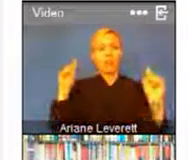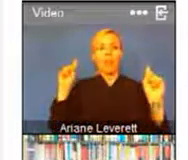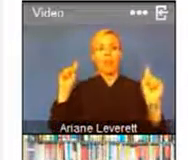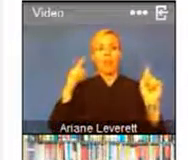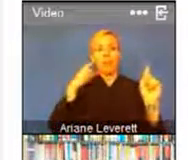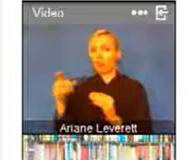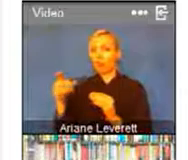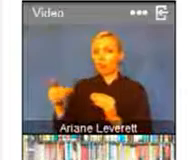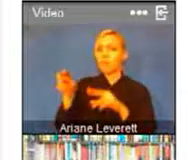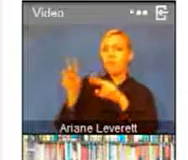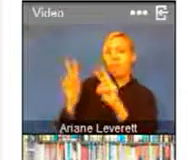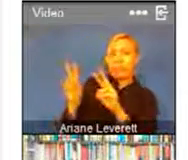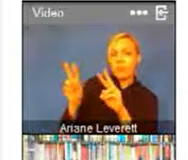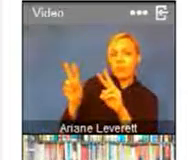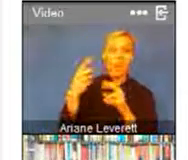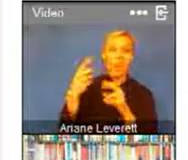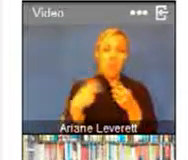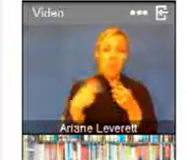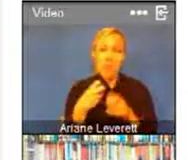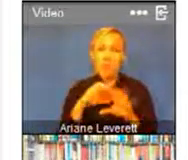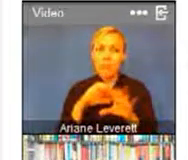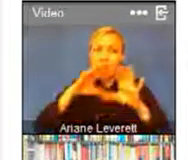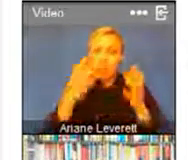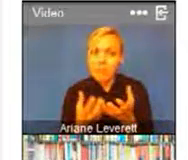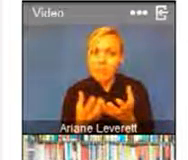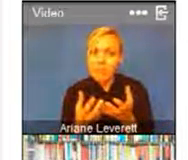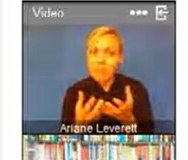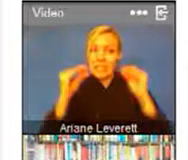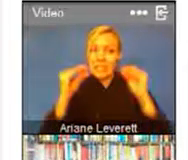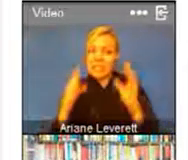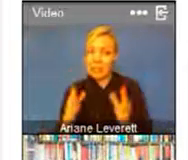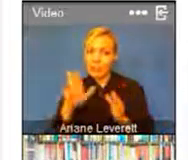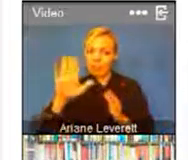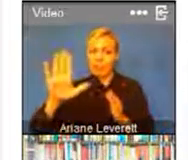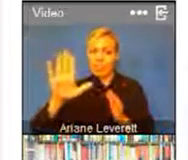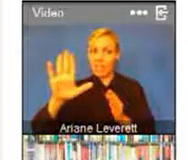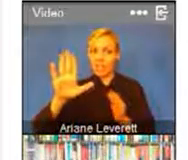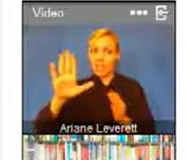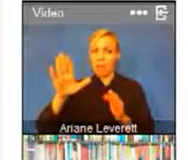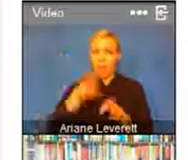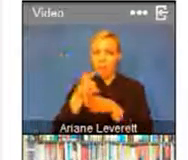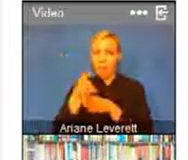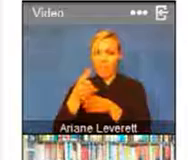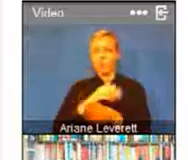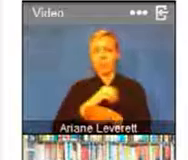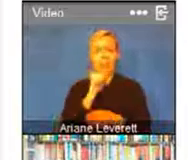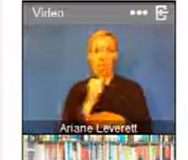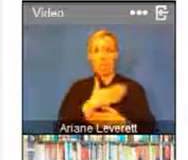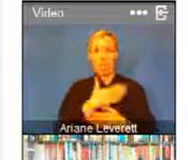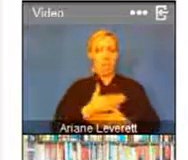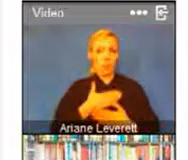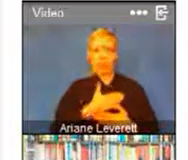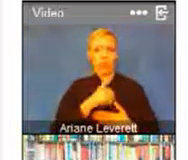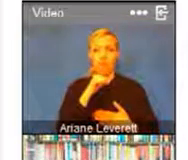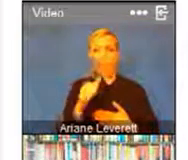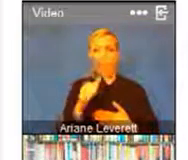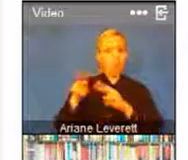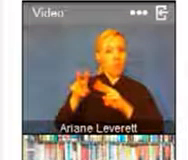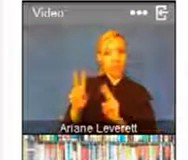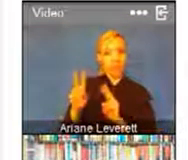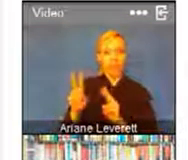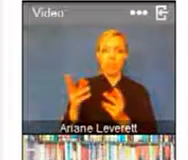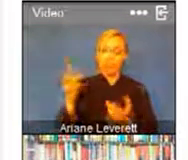demand. It's not yet in the public that early childhood education is necessary. It's not yet seen by families,